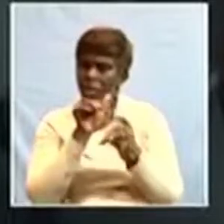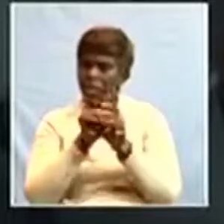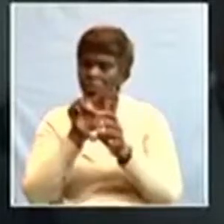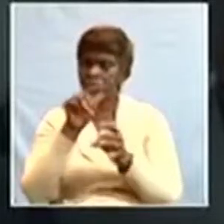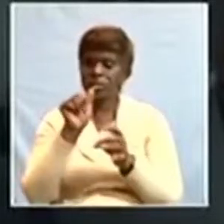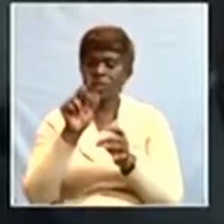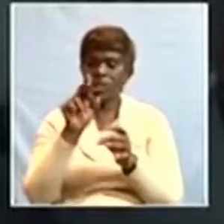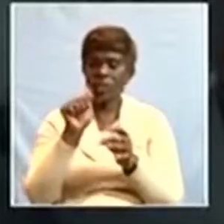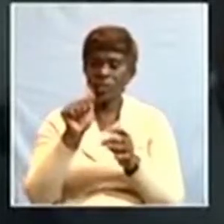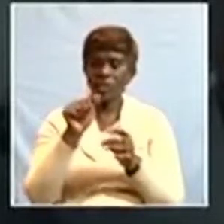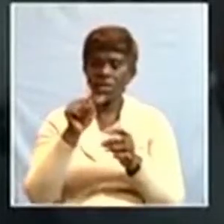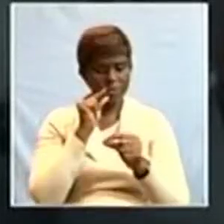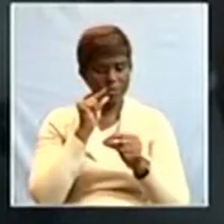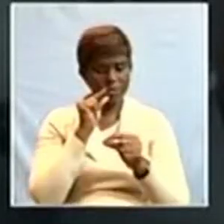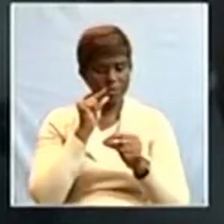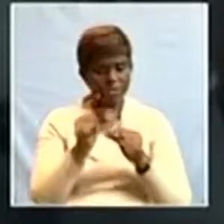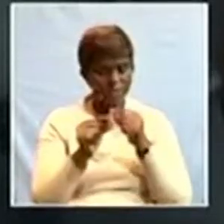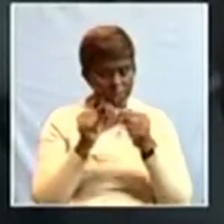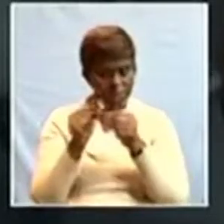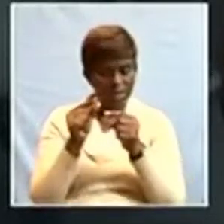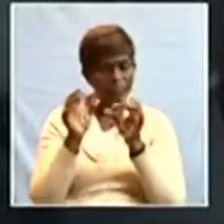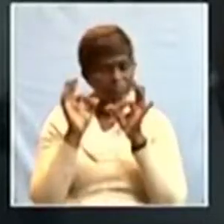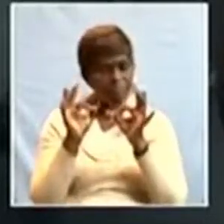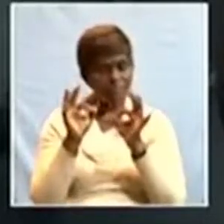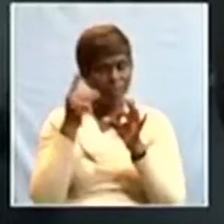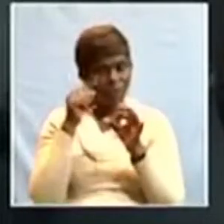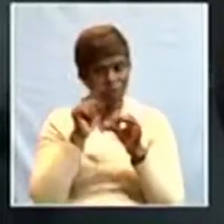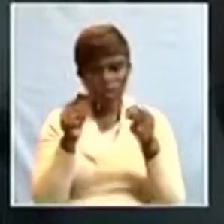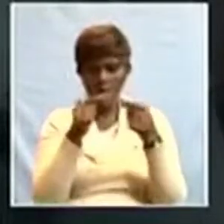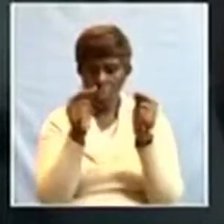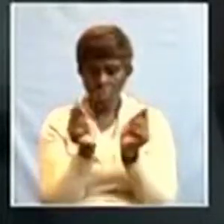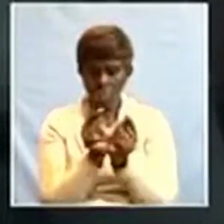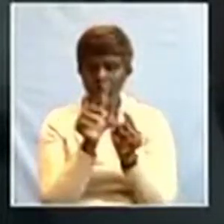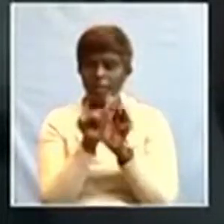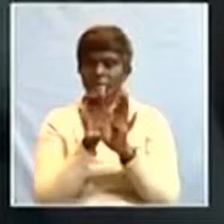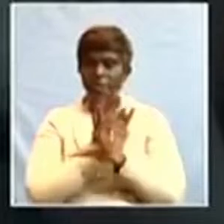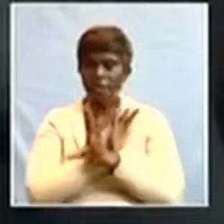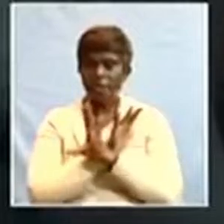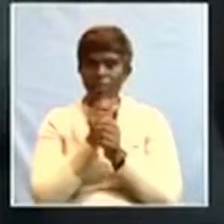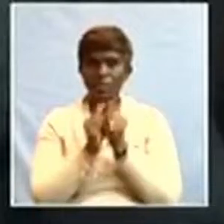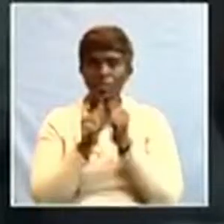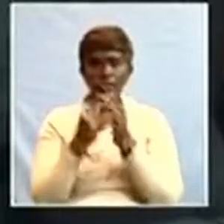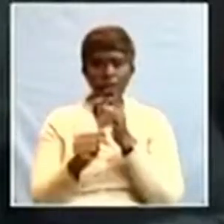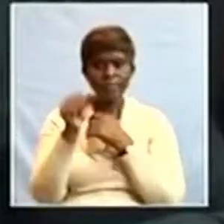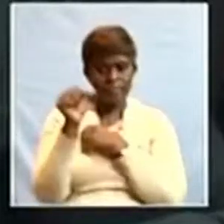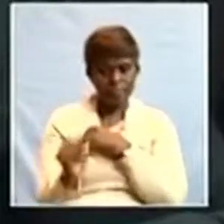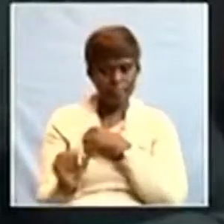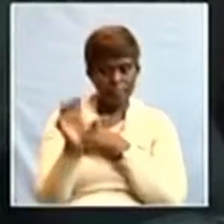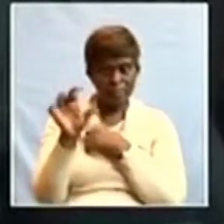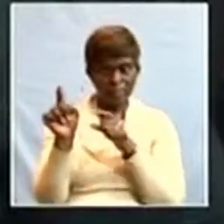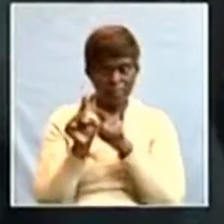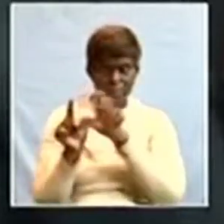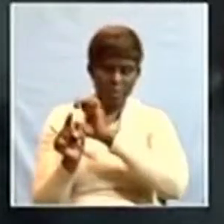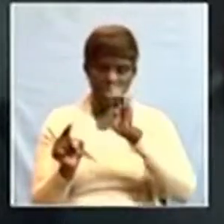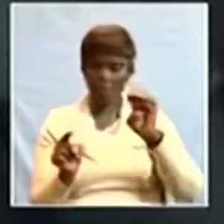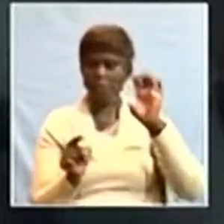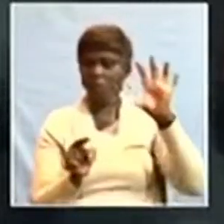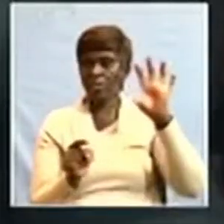developed a variety which was suitable for a certain region in Zambia, which is Southern Province and Eastern